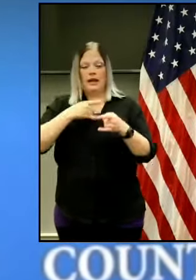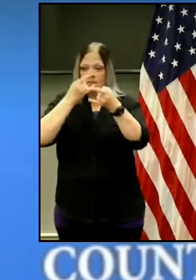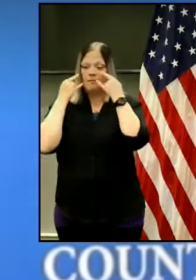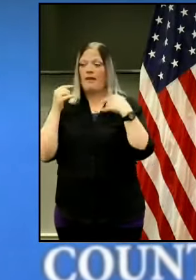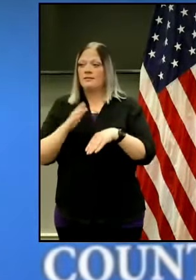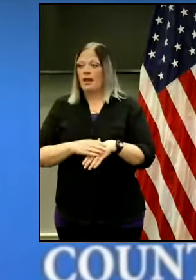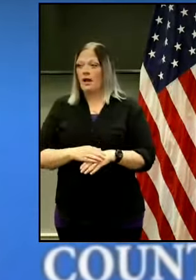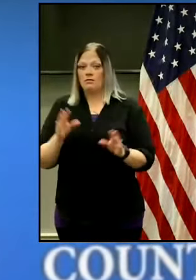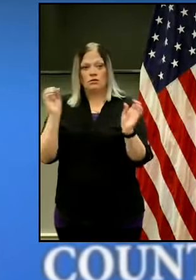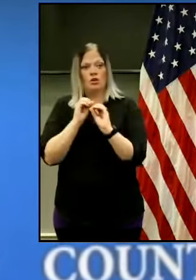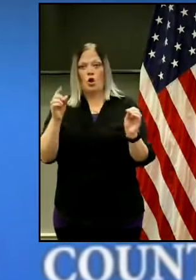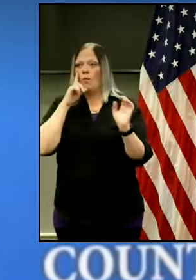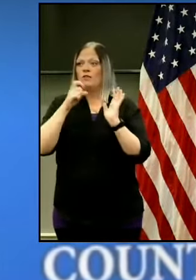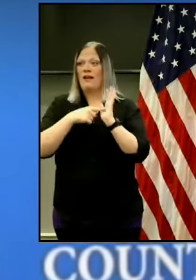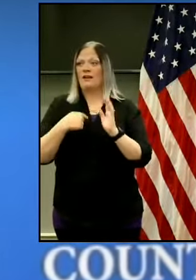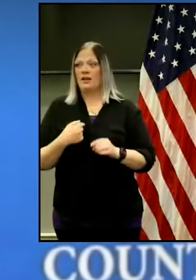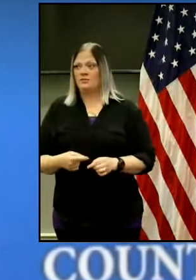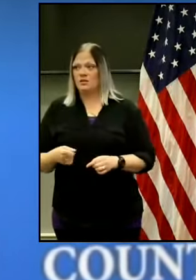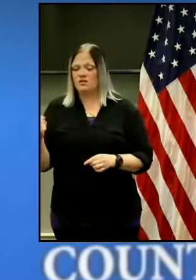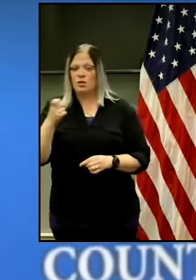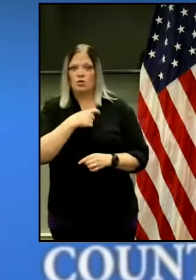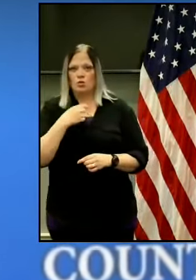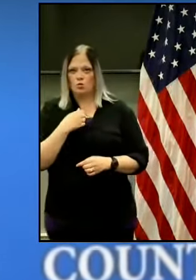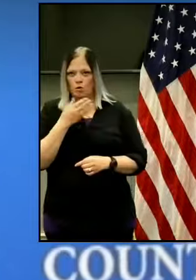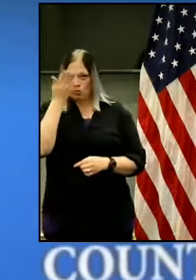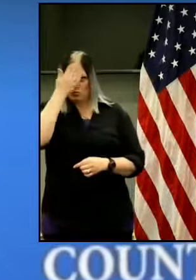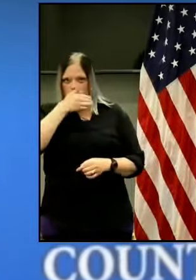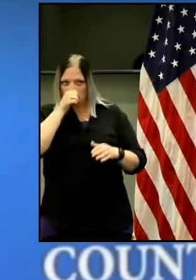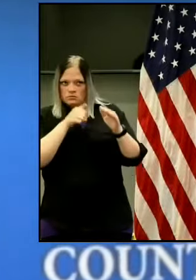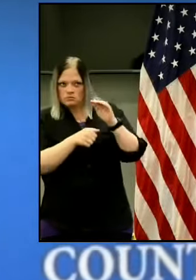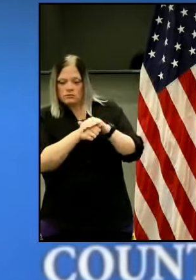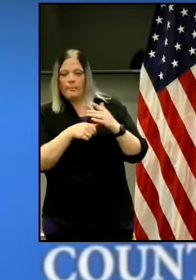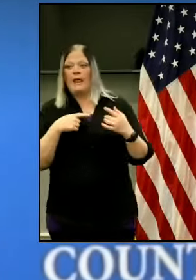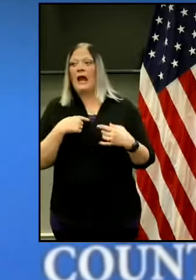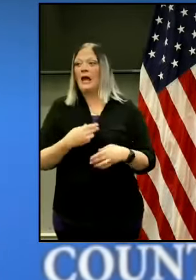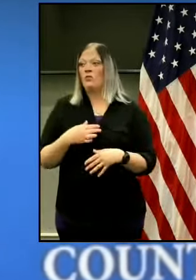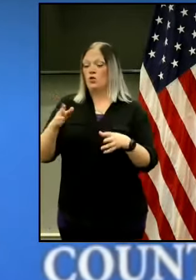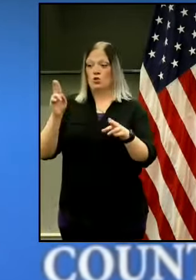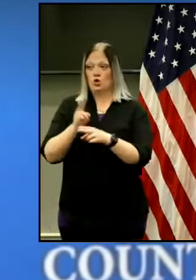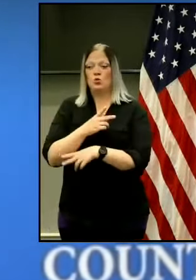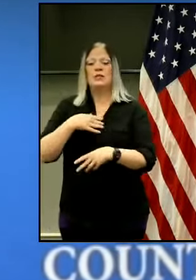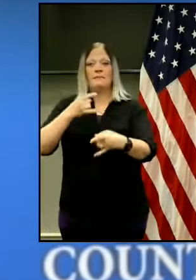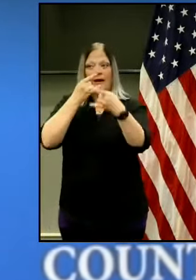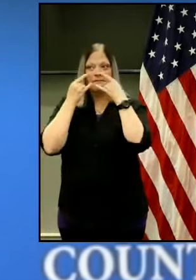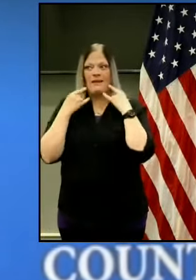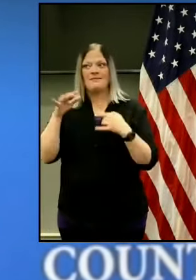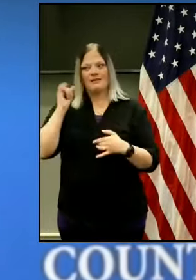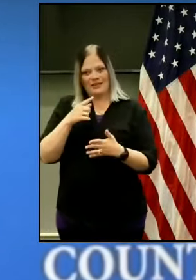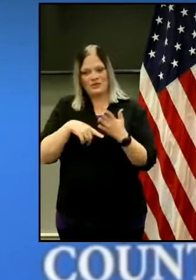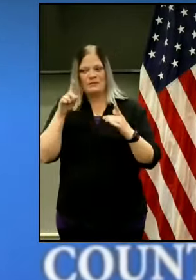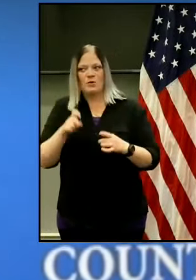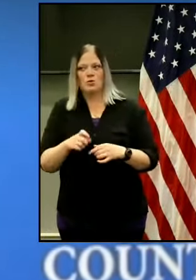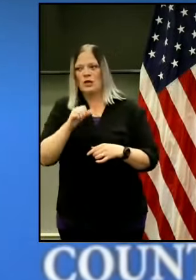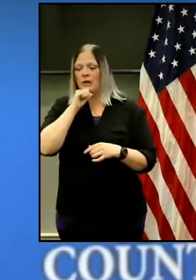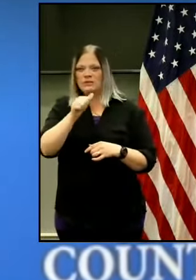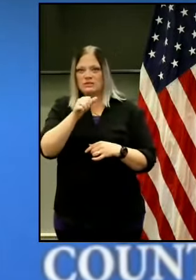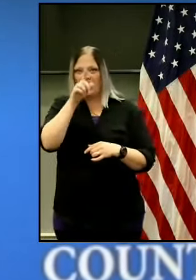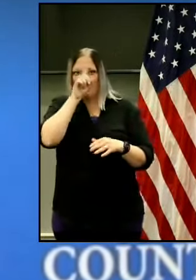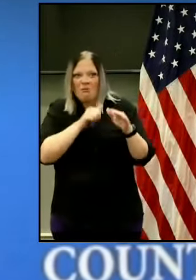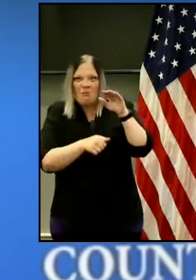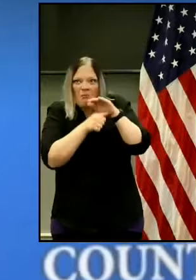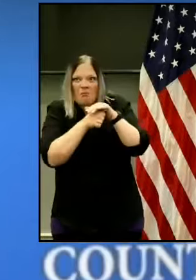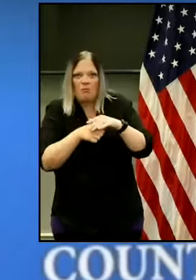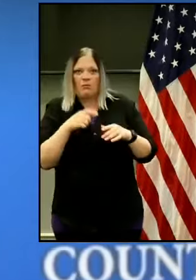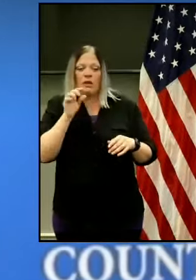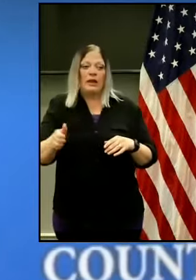mask on, nobody recognized me. You were incognito. I was wearing my mask, which I'm supposed to, not incognito.